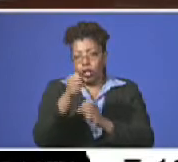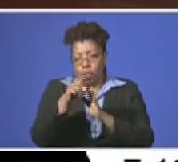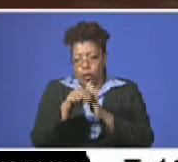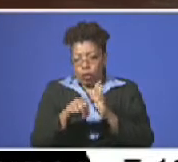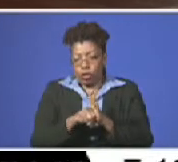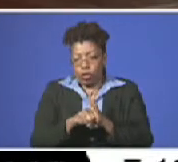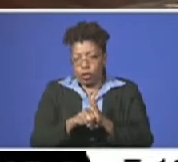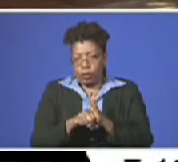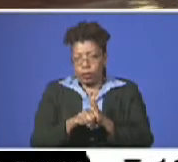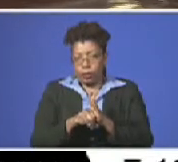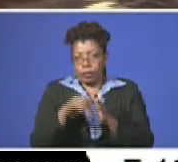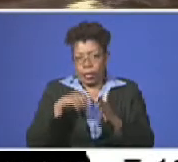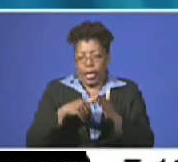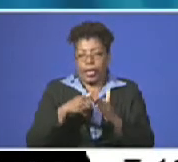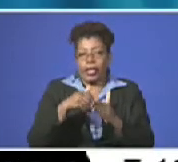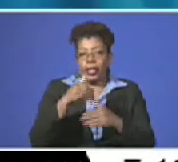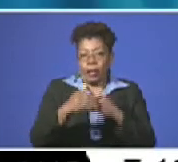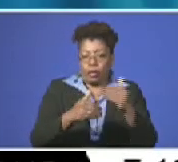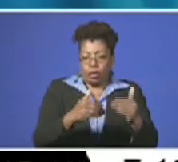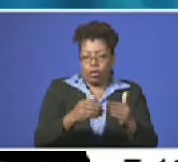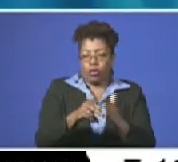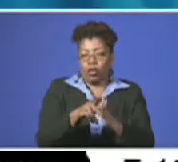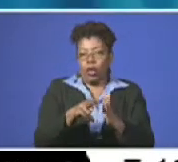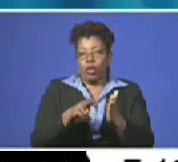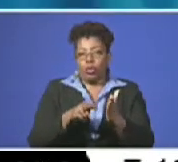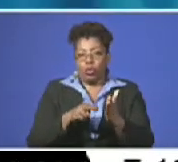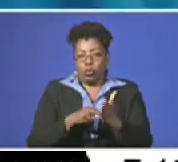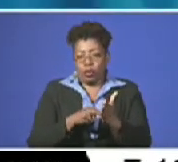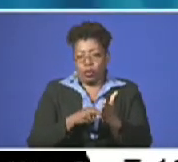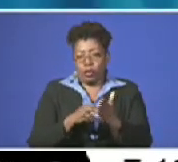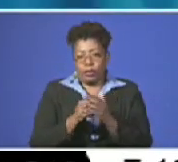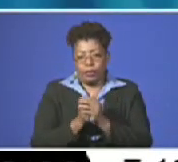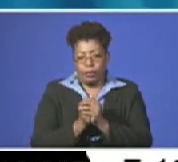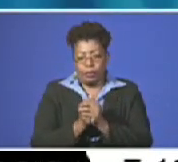in its procedural rules. Altamiz Mannings, ZNS Network News.